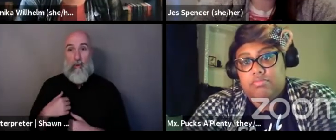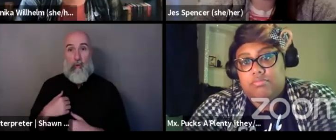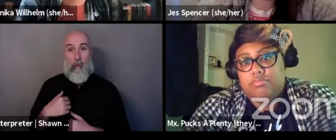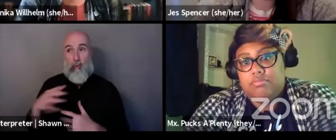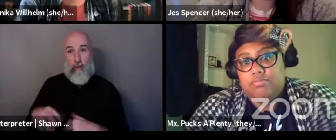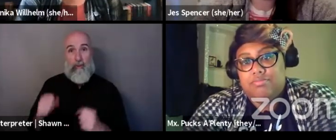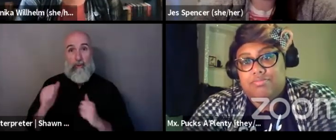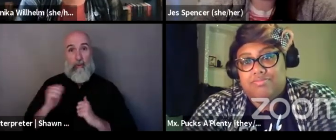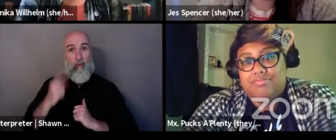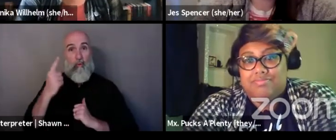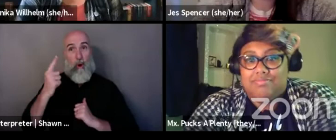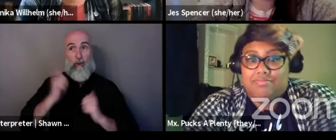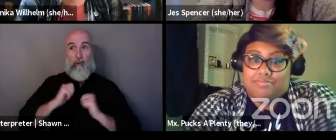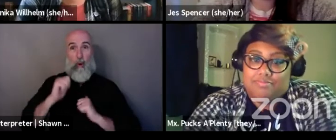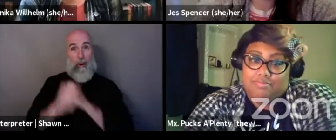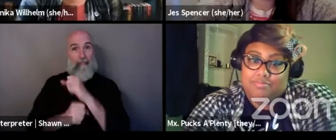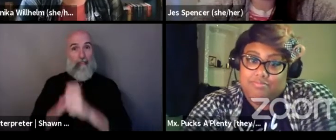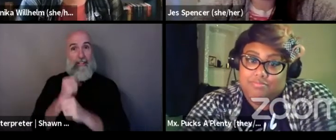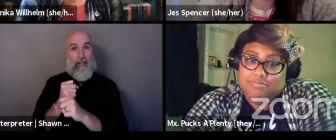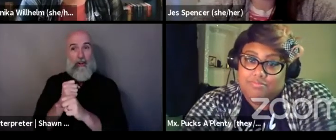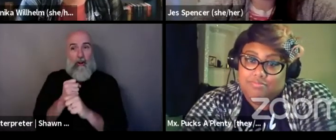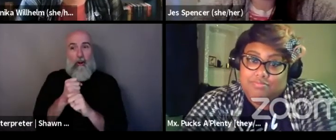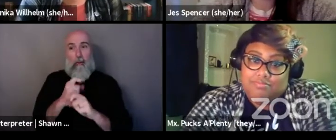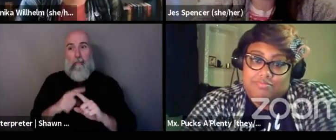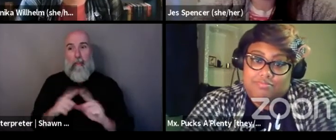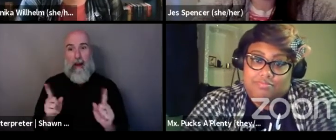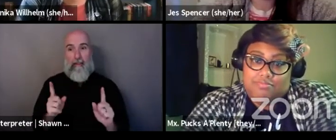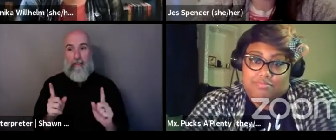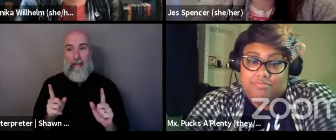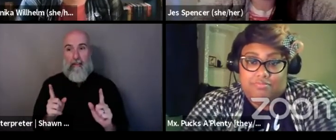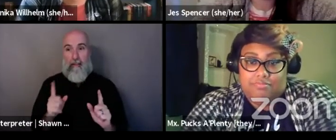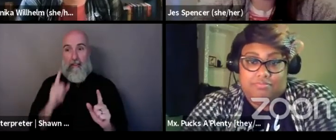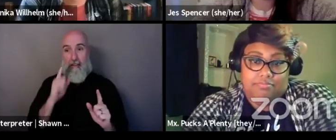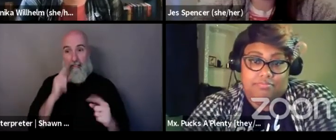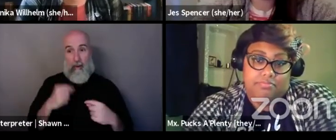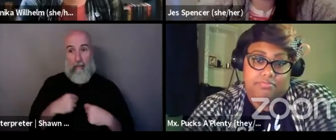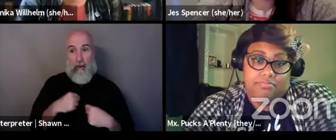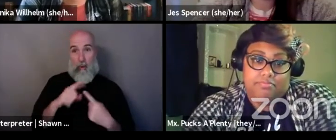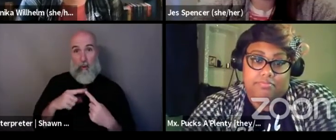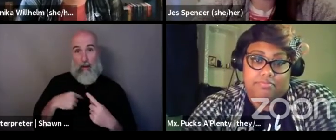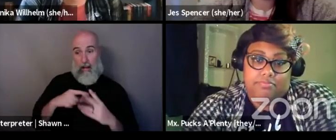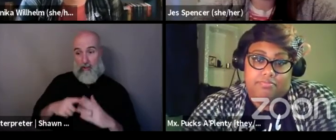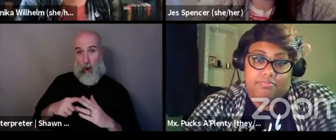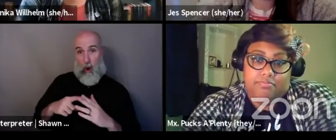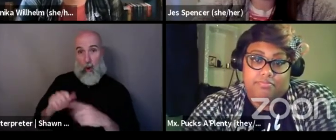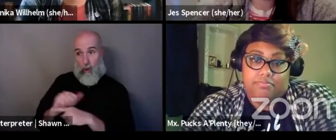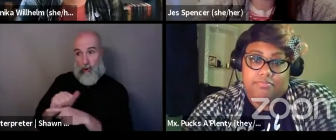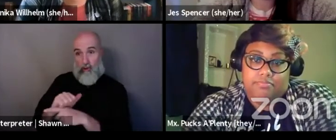a year. But, like, you know, for me, when I start rehearsals, like,